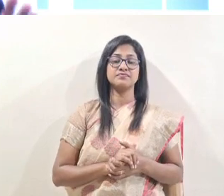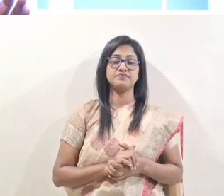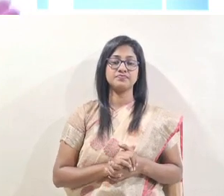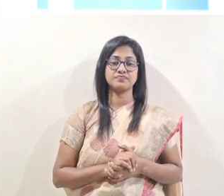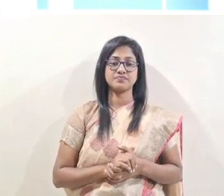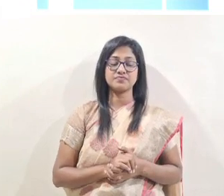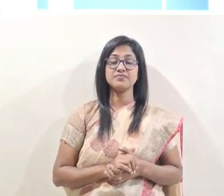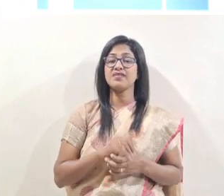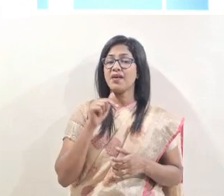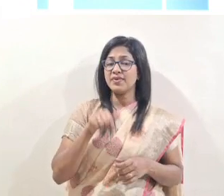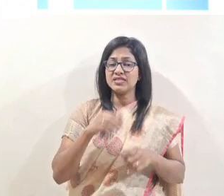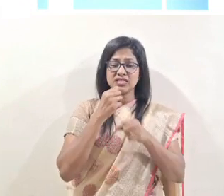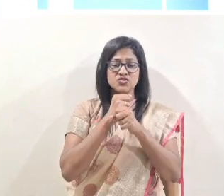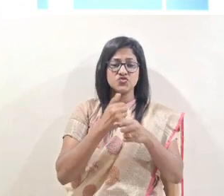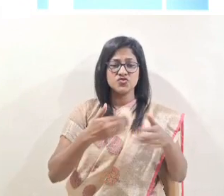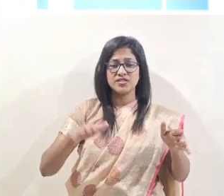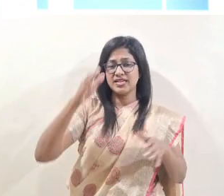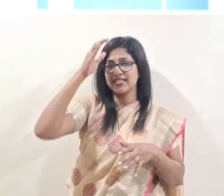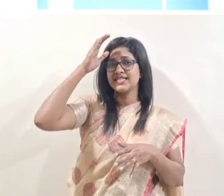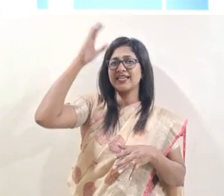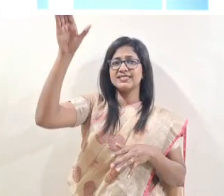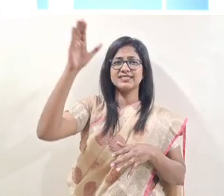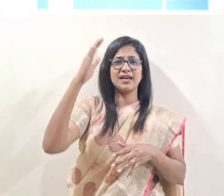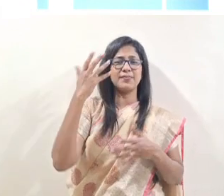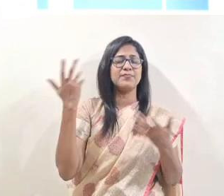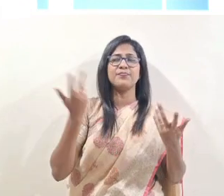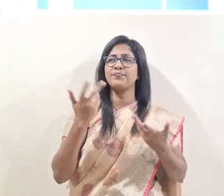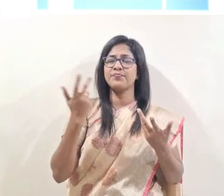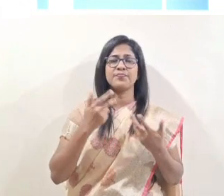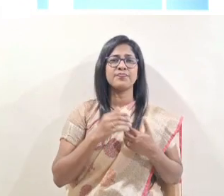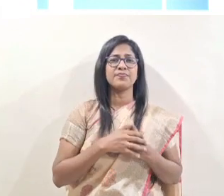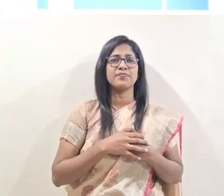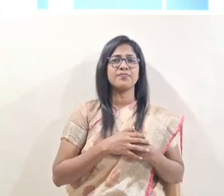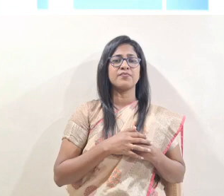Now, the general concept is that